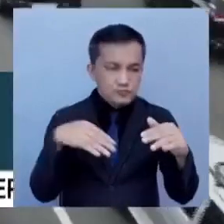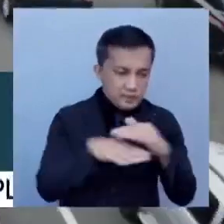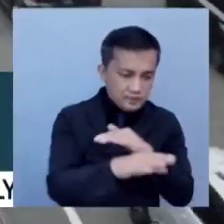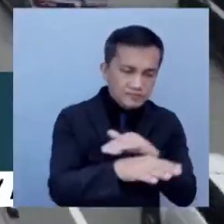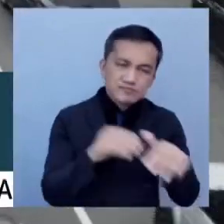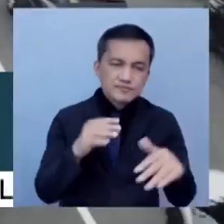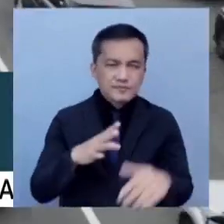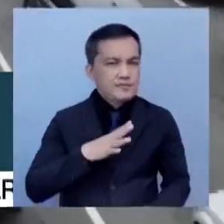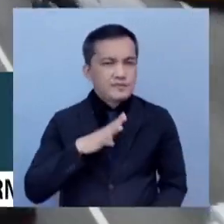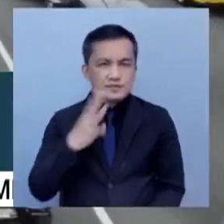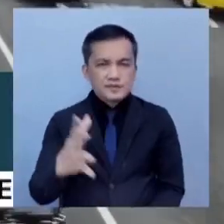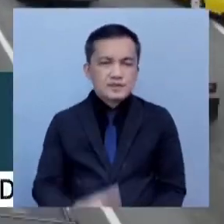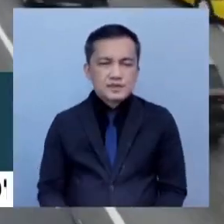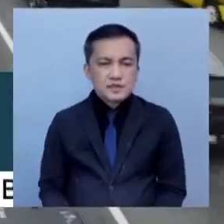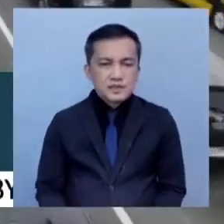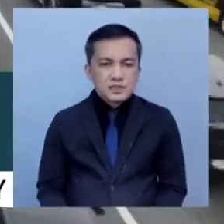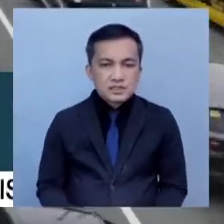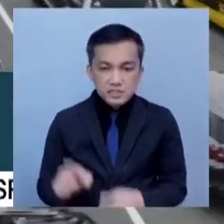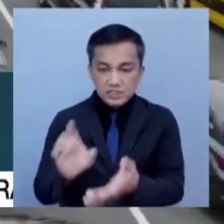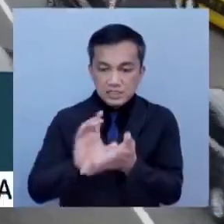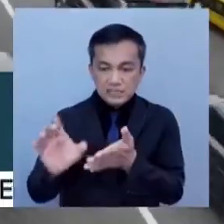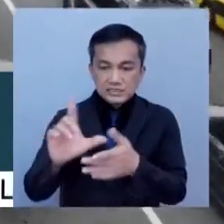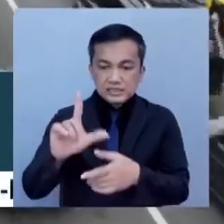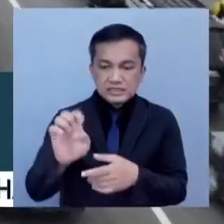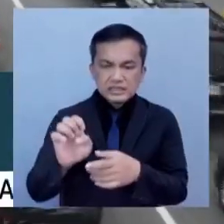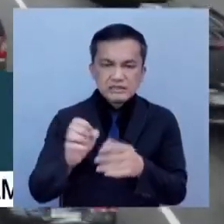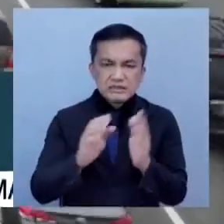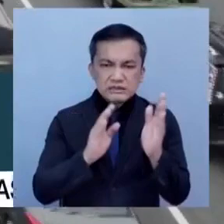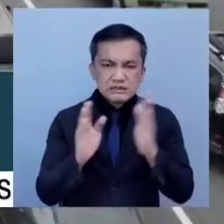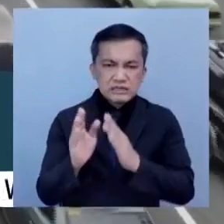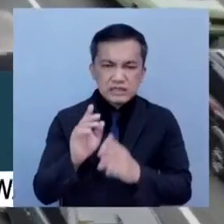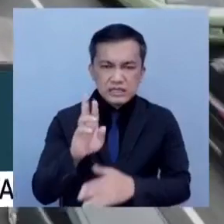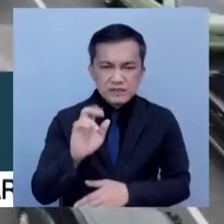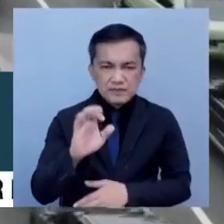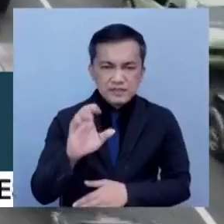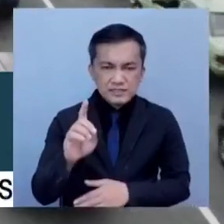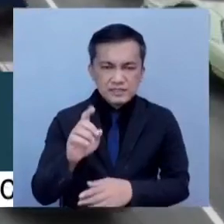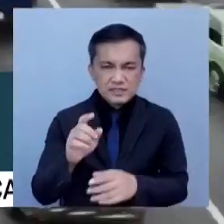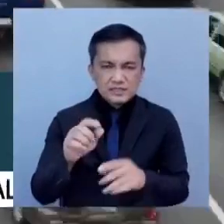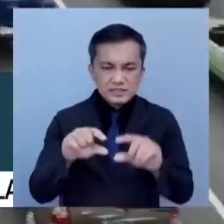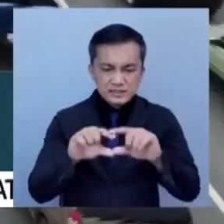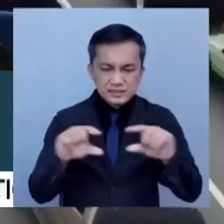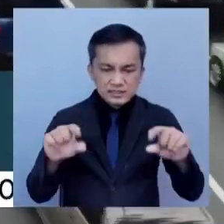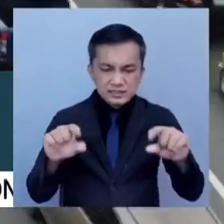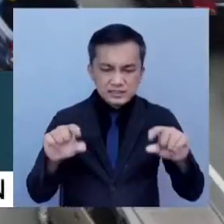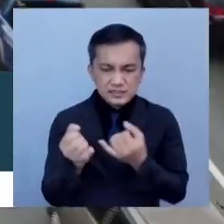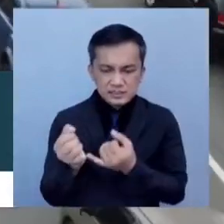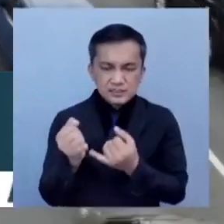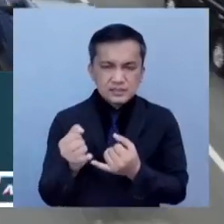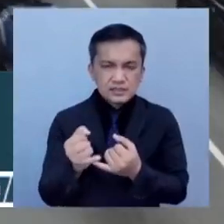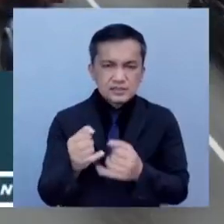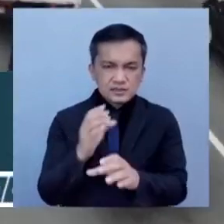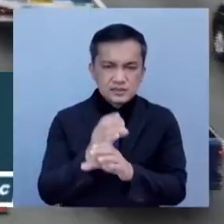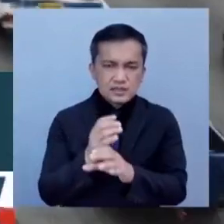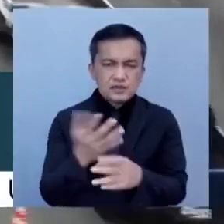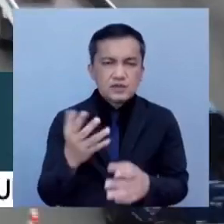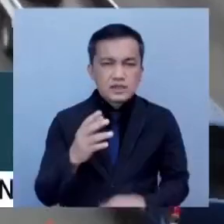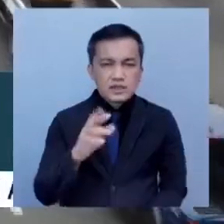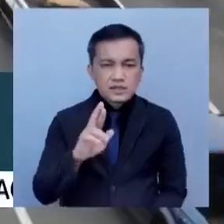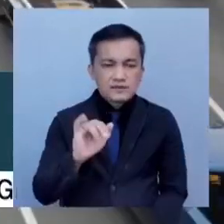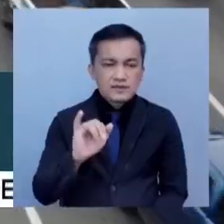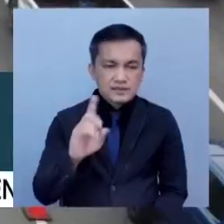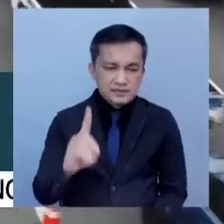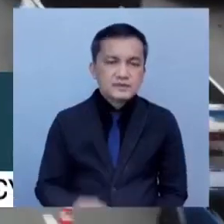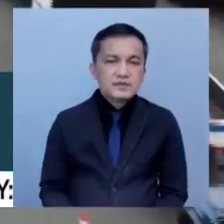some delays in cash lanes due to the ongoing RFID sticker installations for vehicles without RFIDs. The